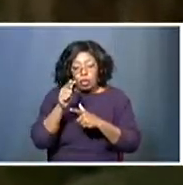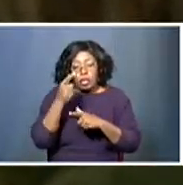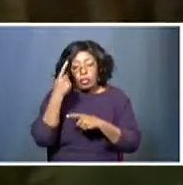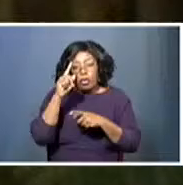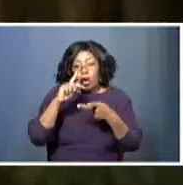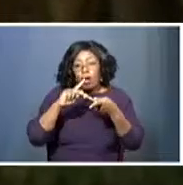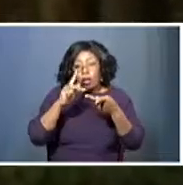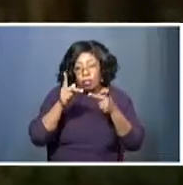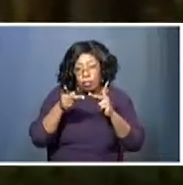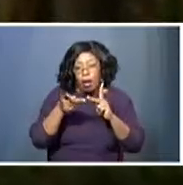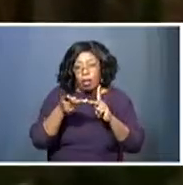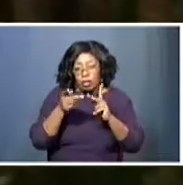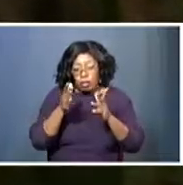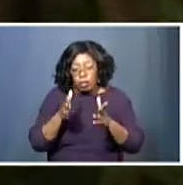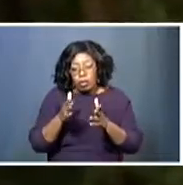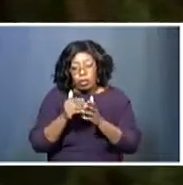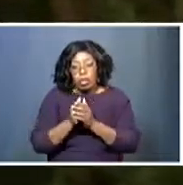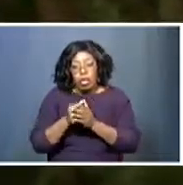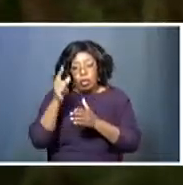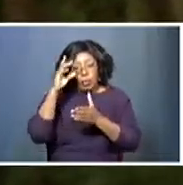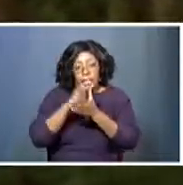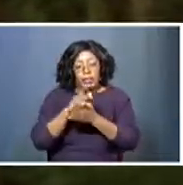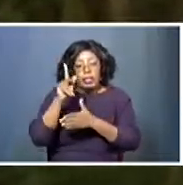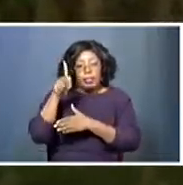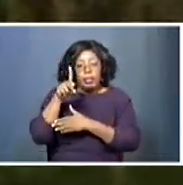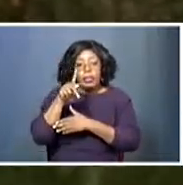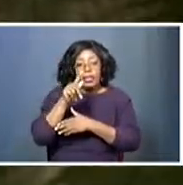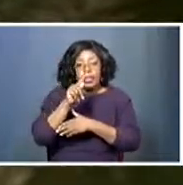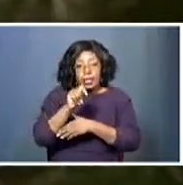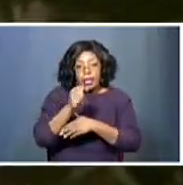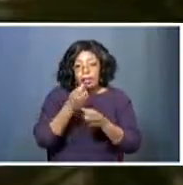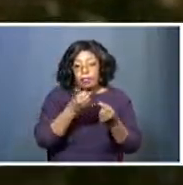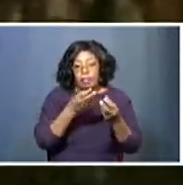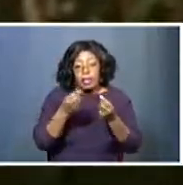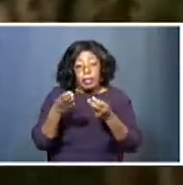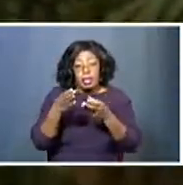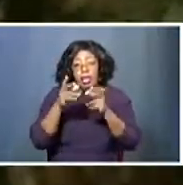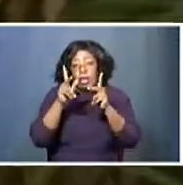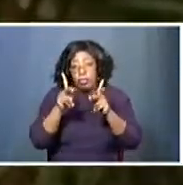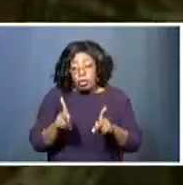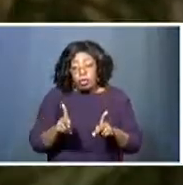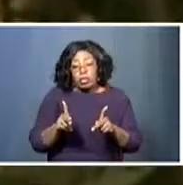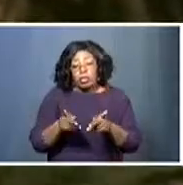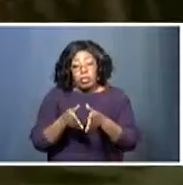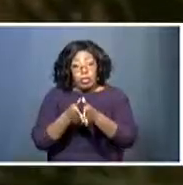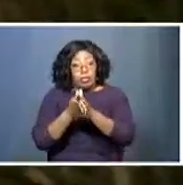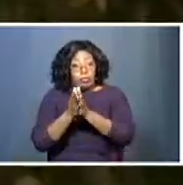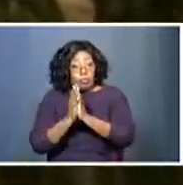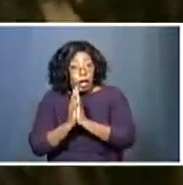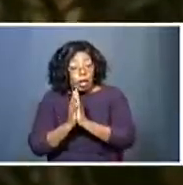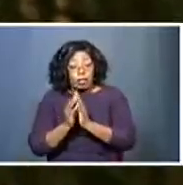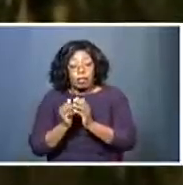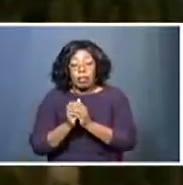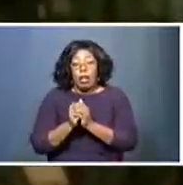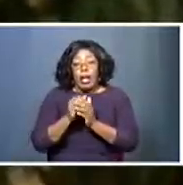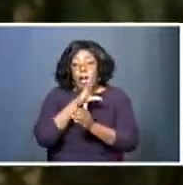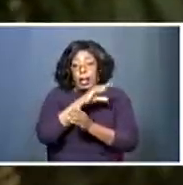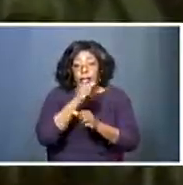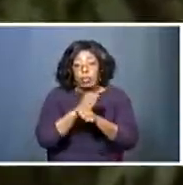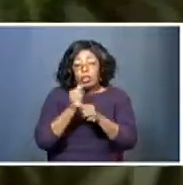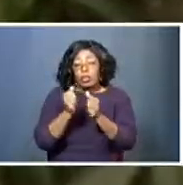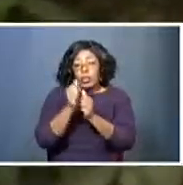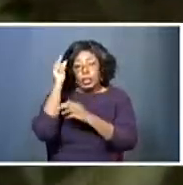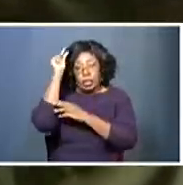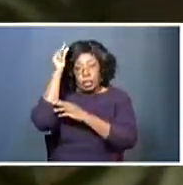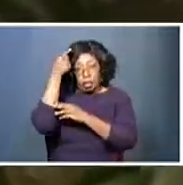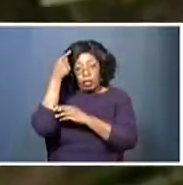We believe in the PPP, and we have a number of different persons that we've approached, as well as, of course, working with the government, because in